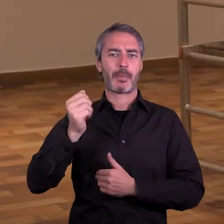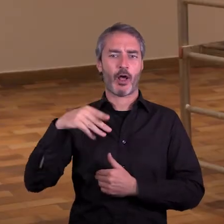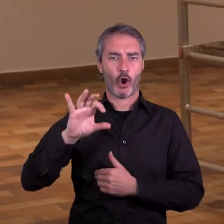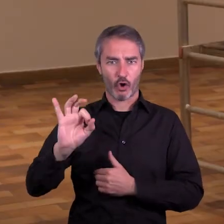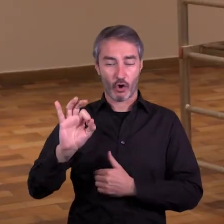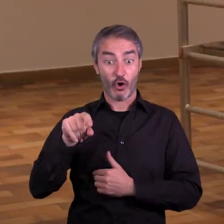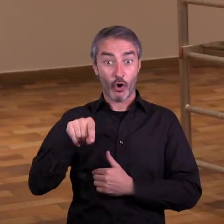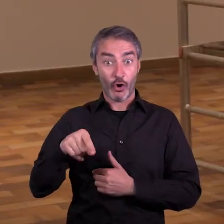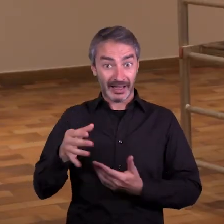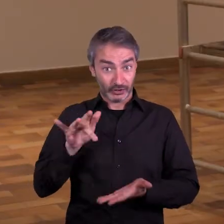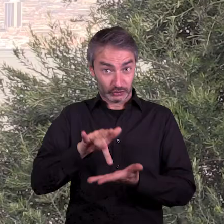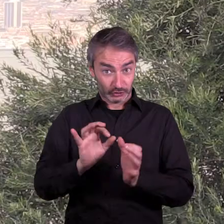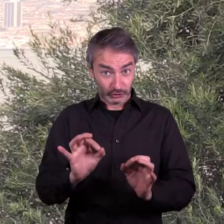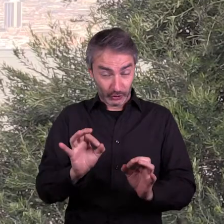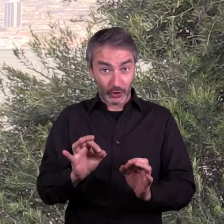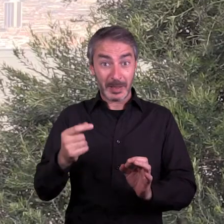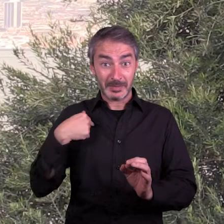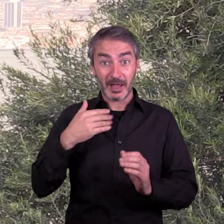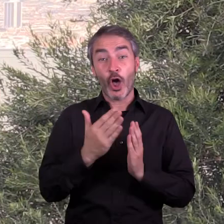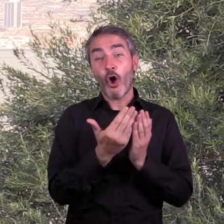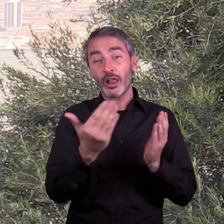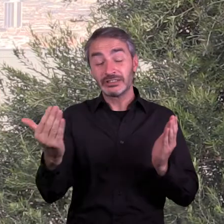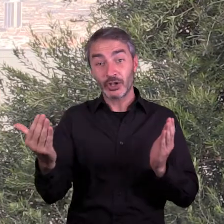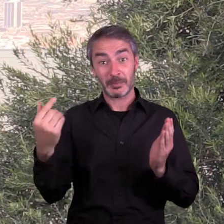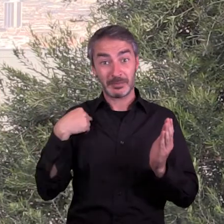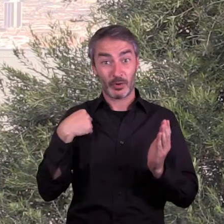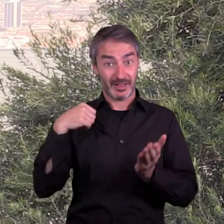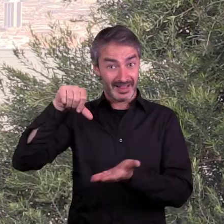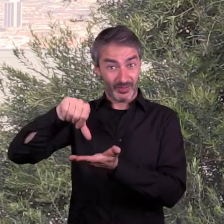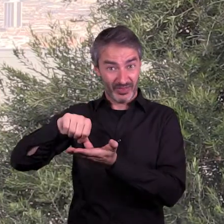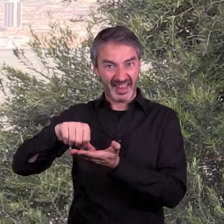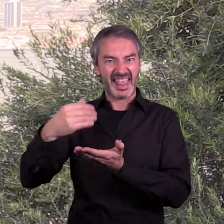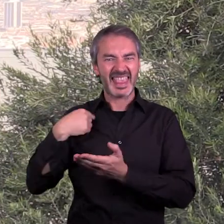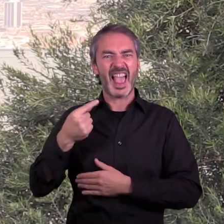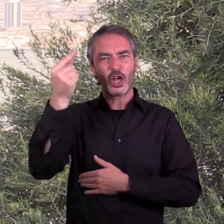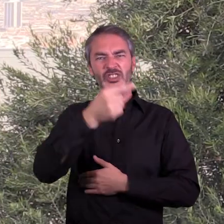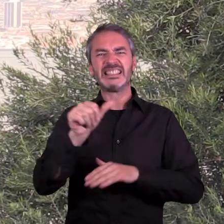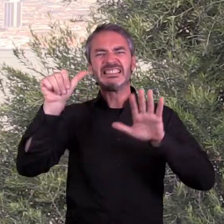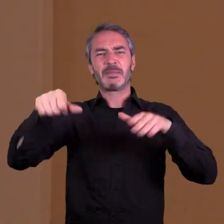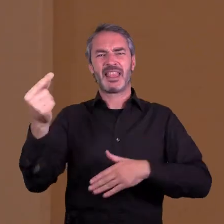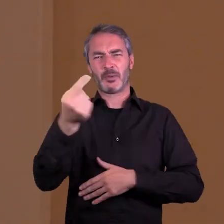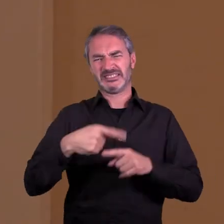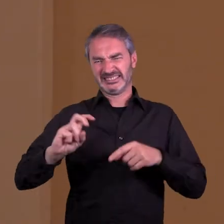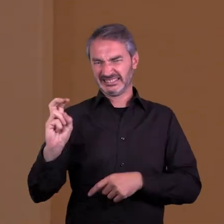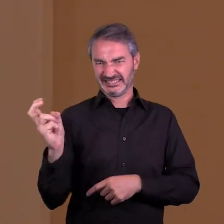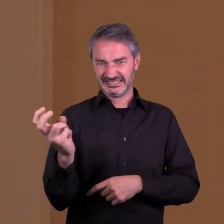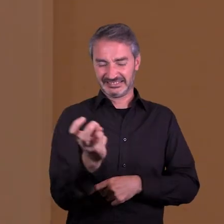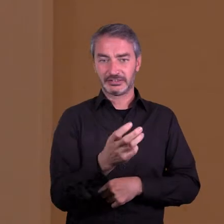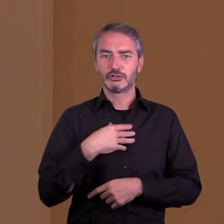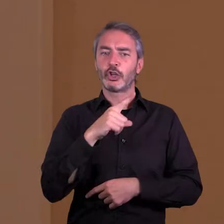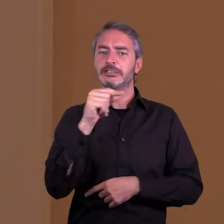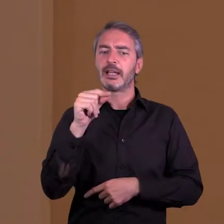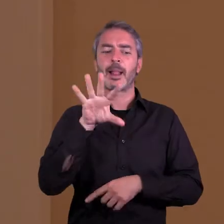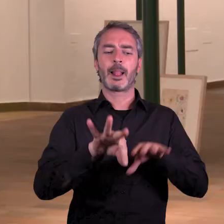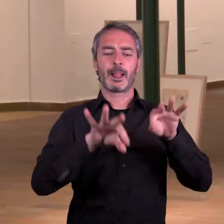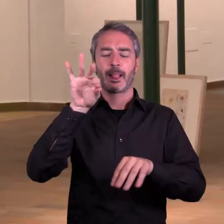this collection that she has in São Paulo, she left about 6,000 drawings, and we have selected 100 of them to